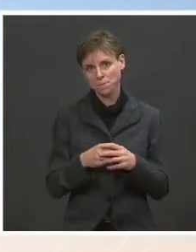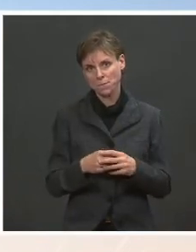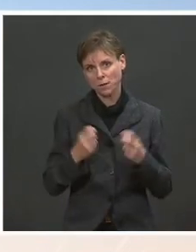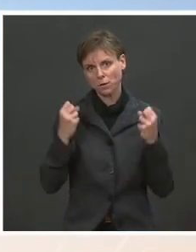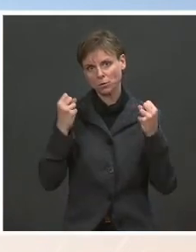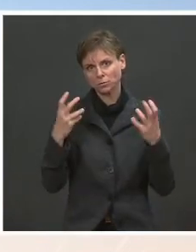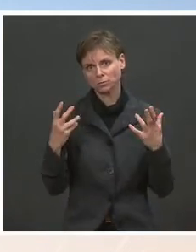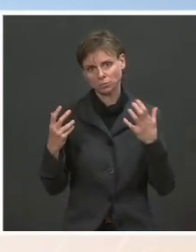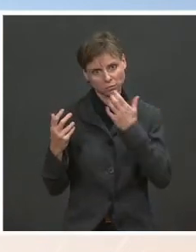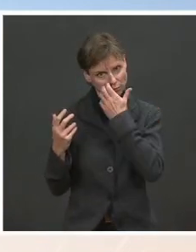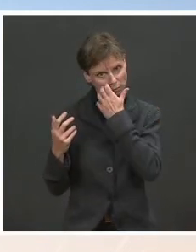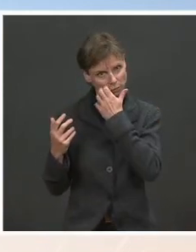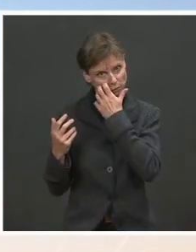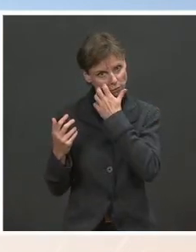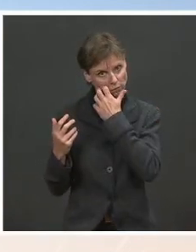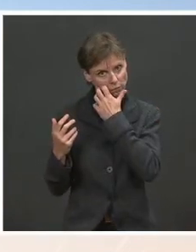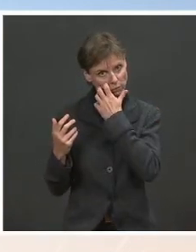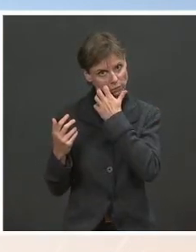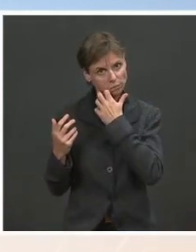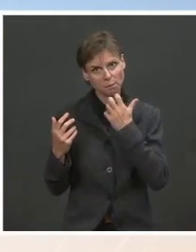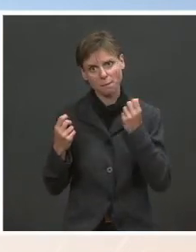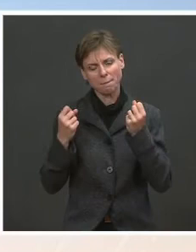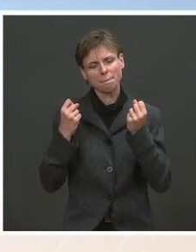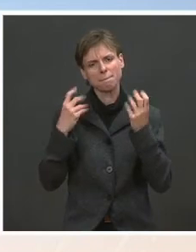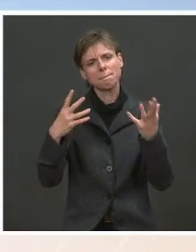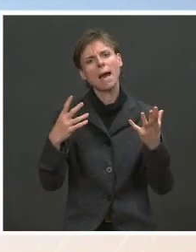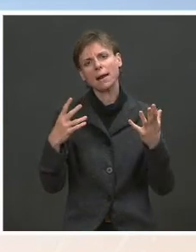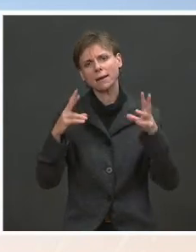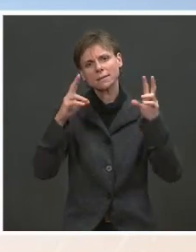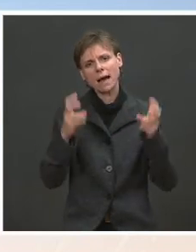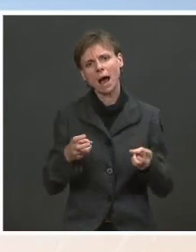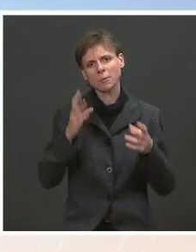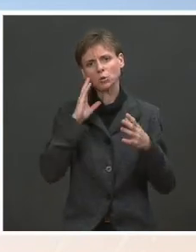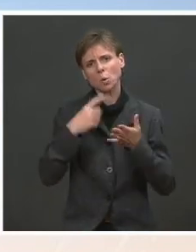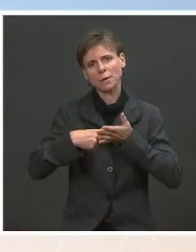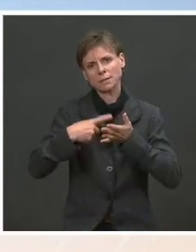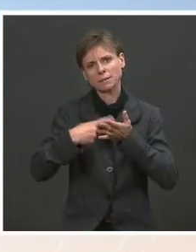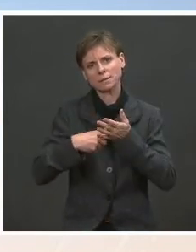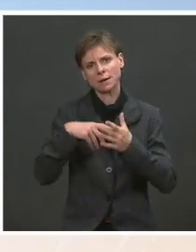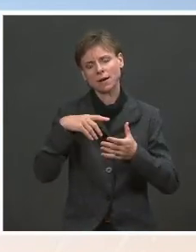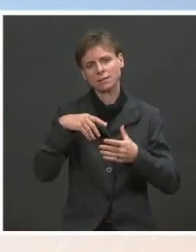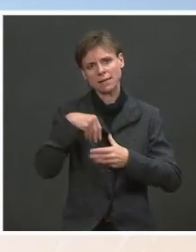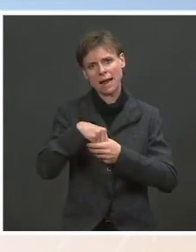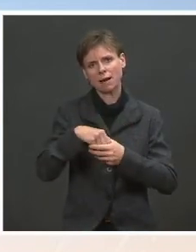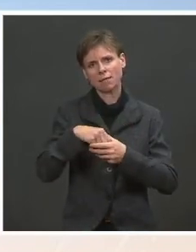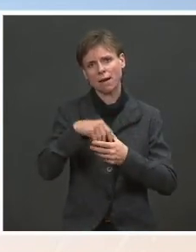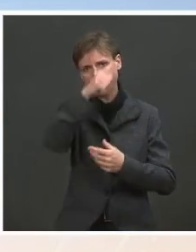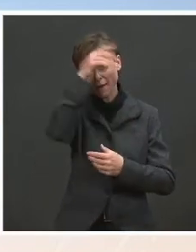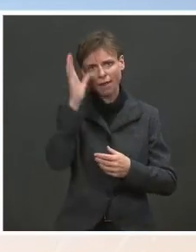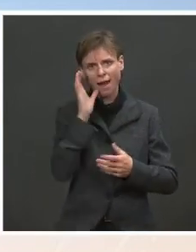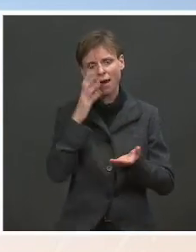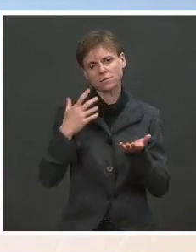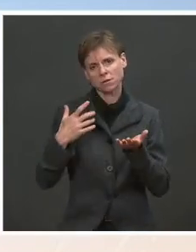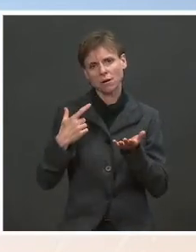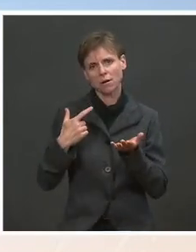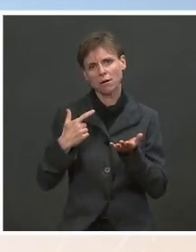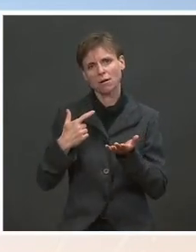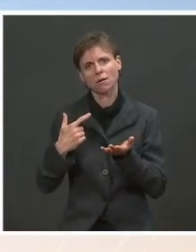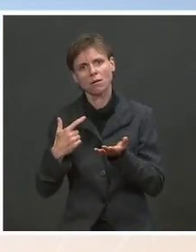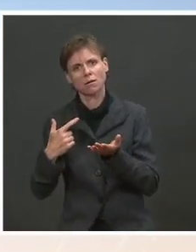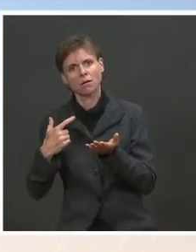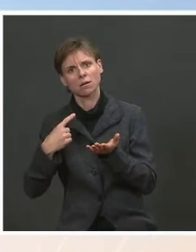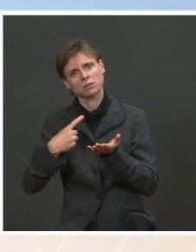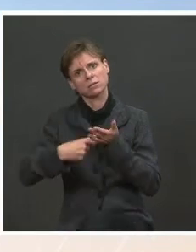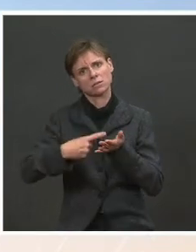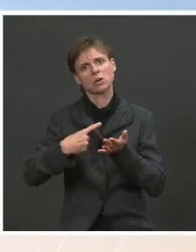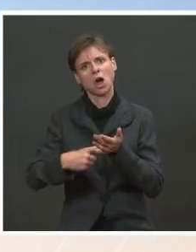including Taiwan, that will be discussed in these conversations in Anchorage that are happening over the next 2 days, if I'm getting the time frame correct.